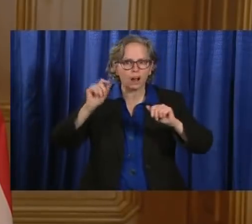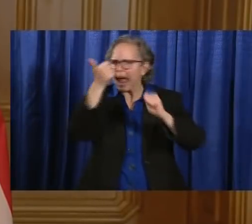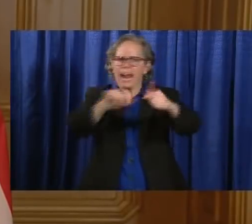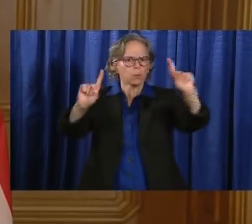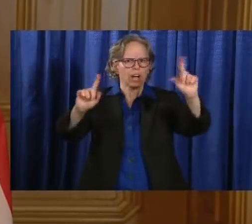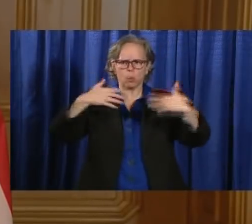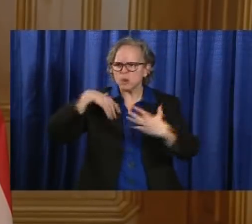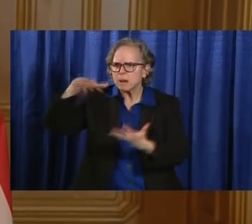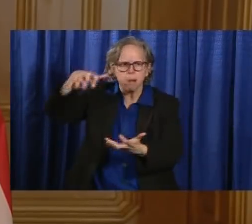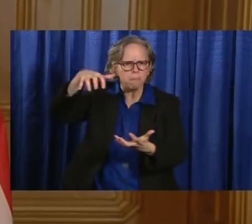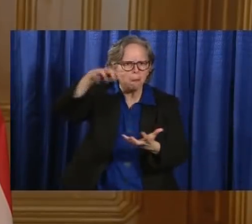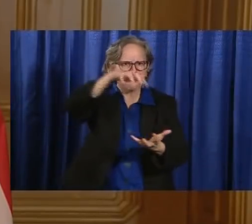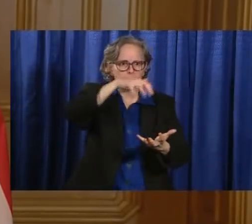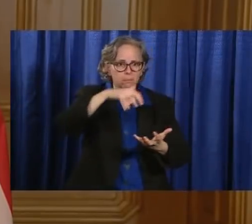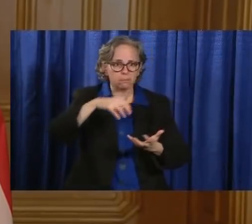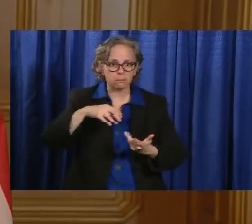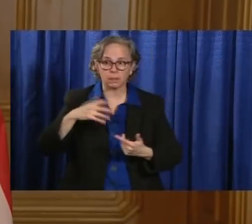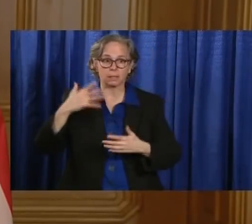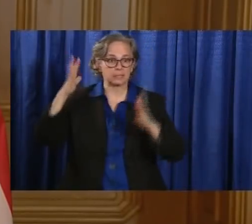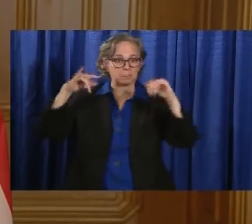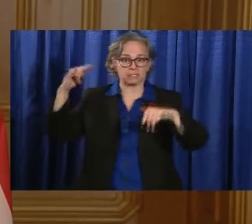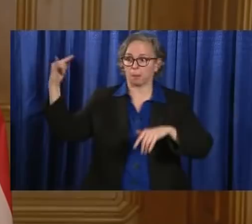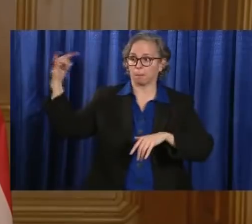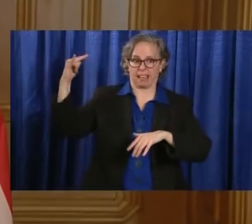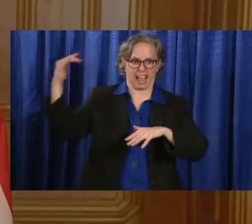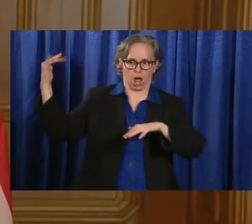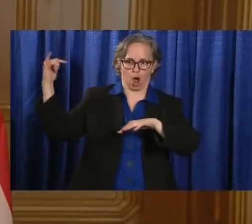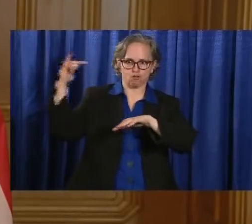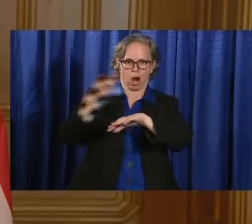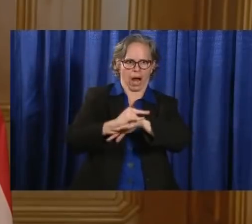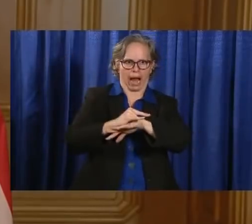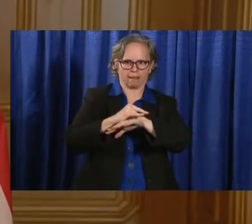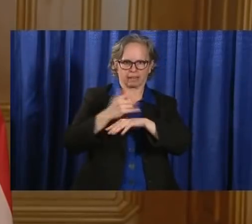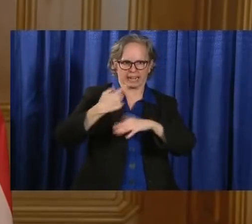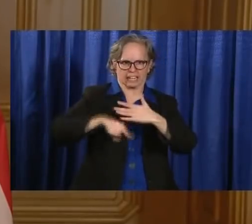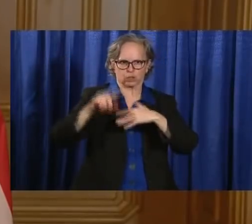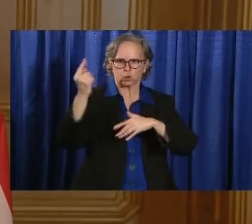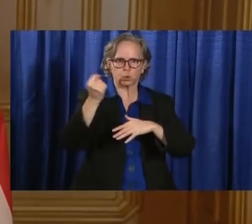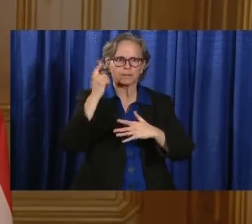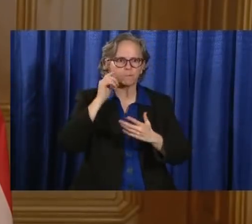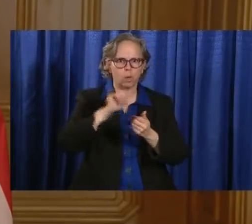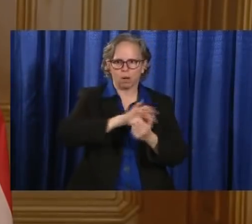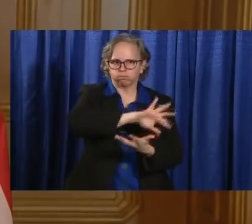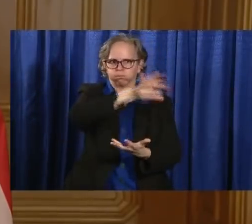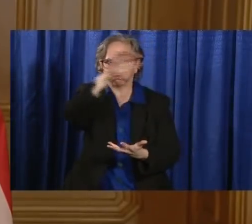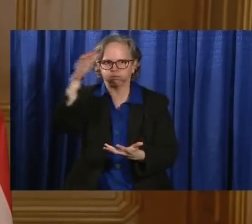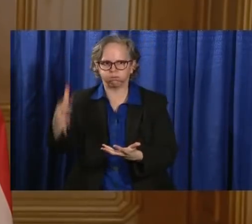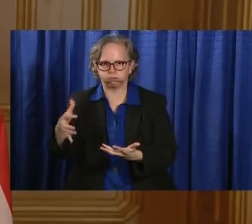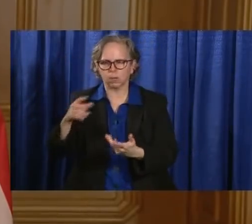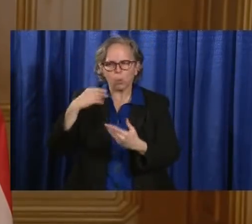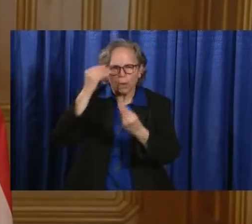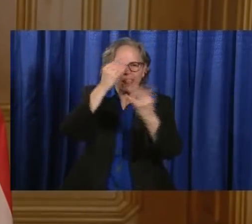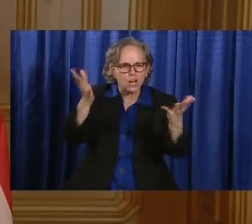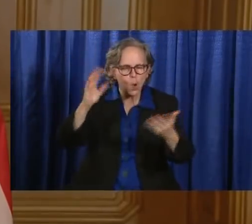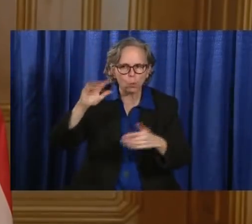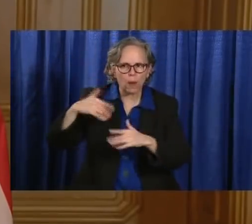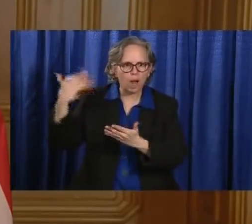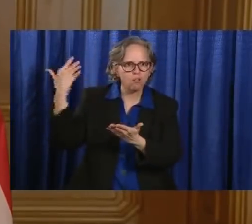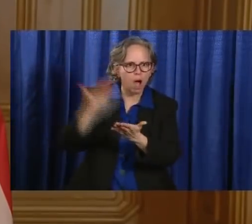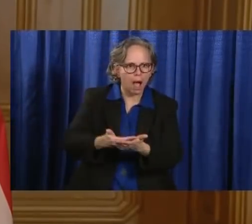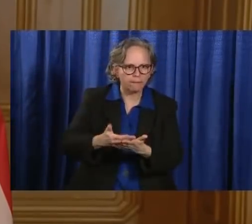we'll notify you when that comes in. I was working with our team this morning about securing other